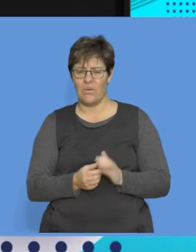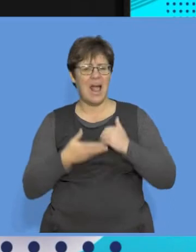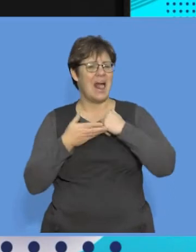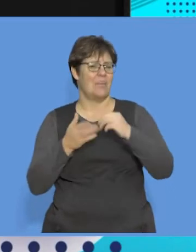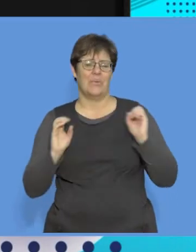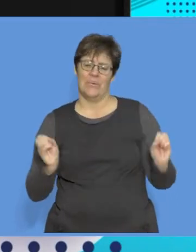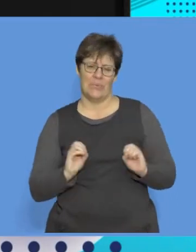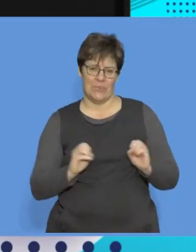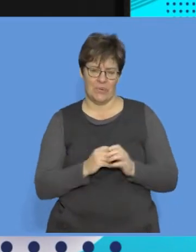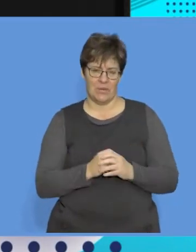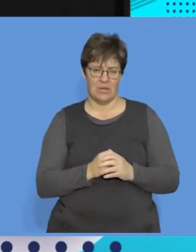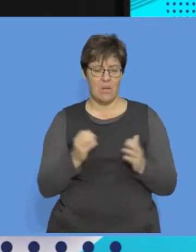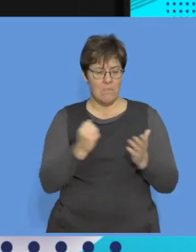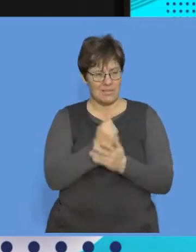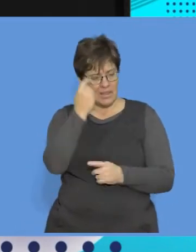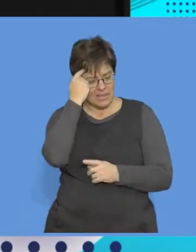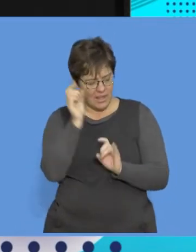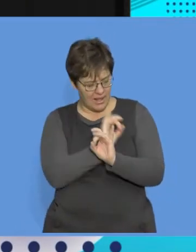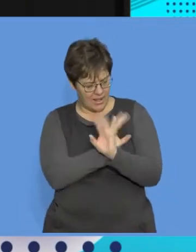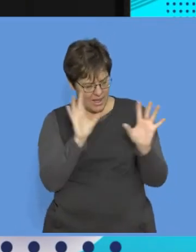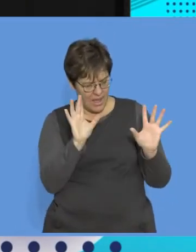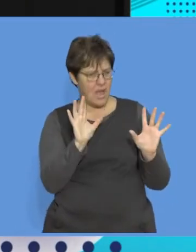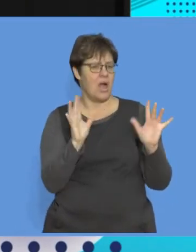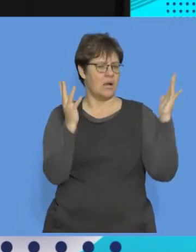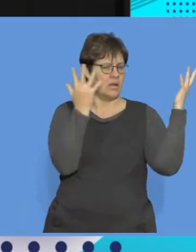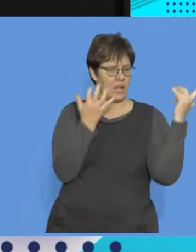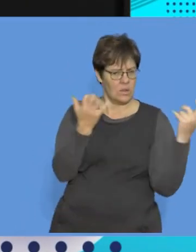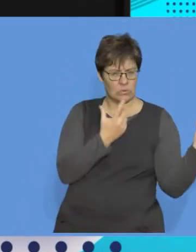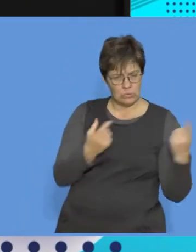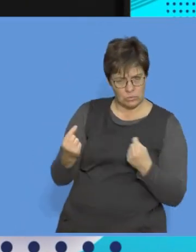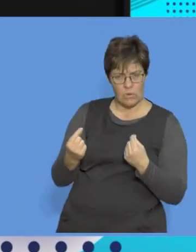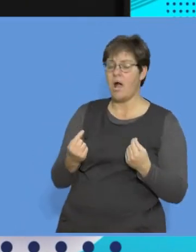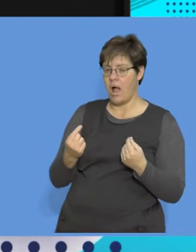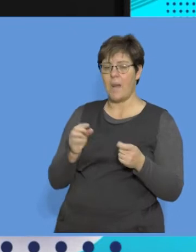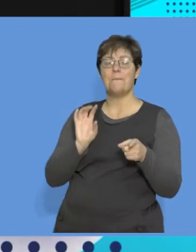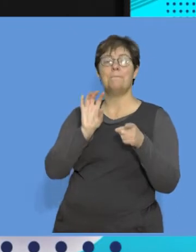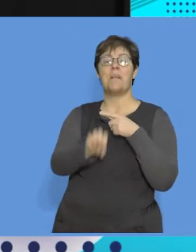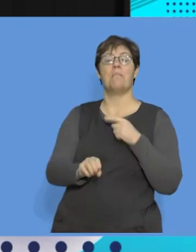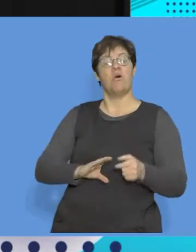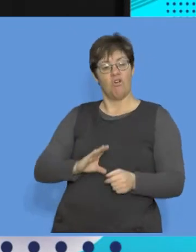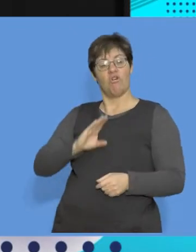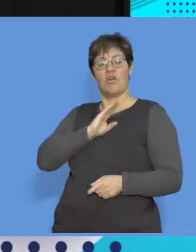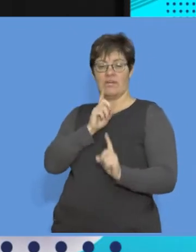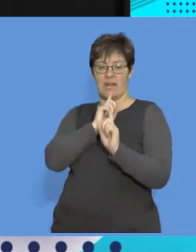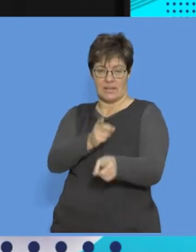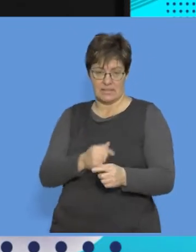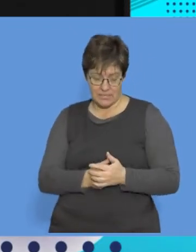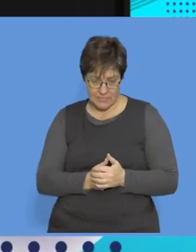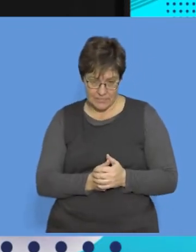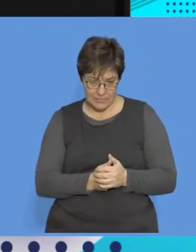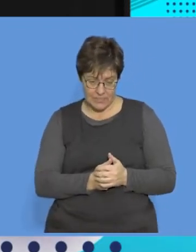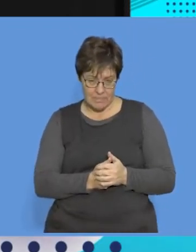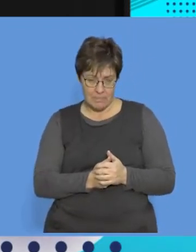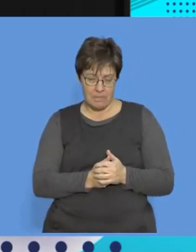you. If you think carefully and you do a calculation, you can be much better confident of what's going on.